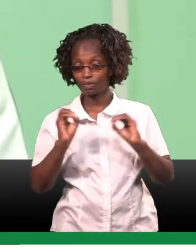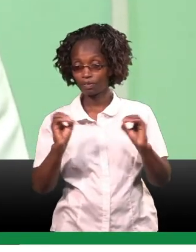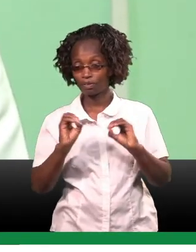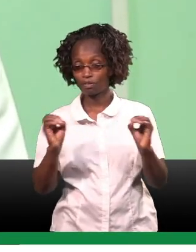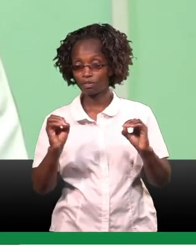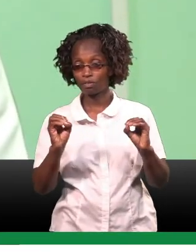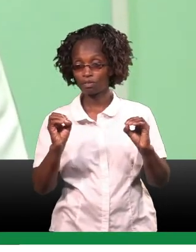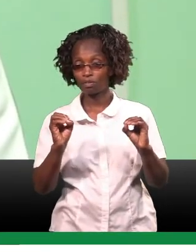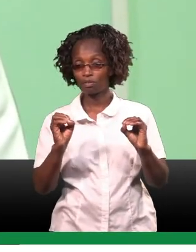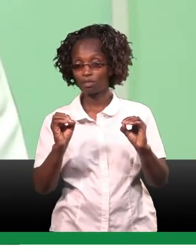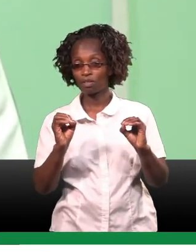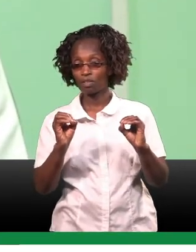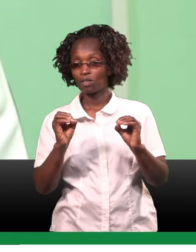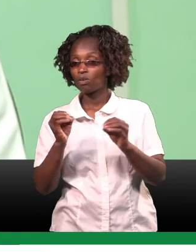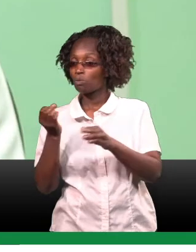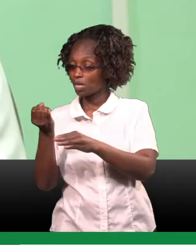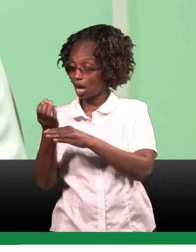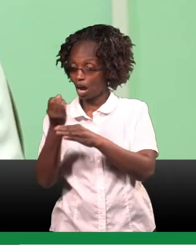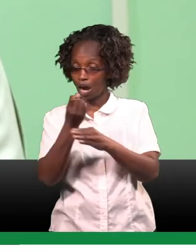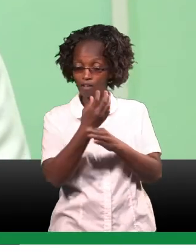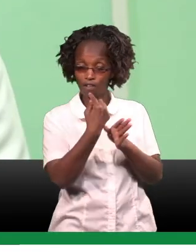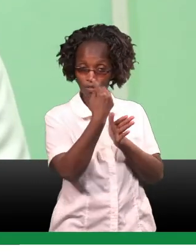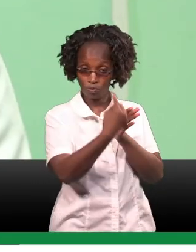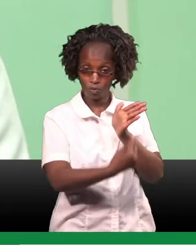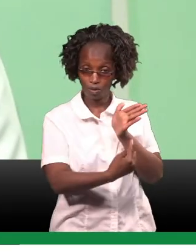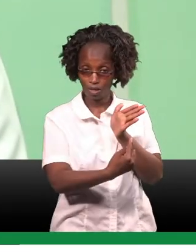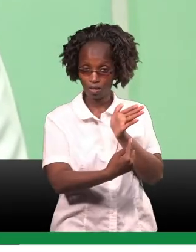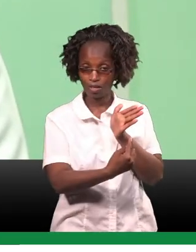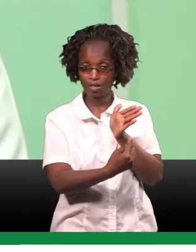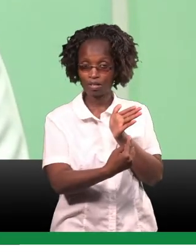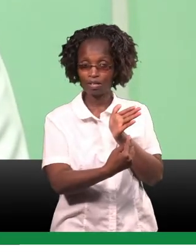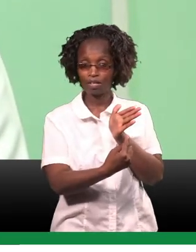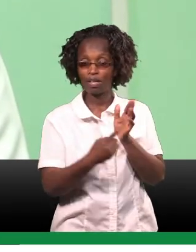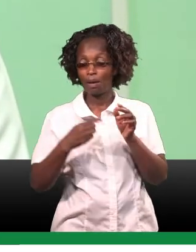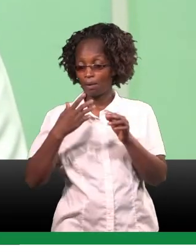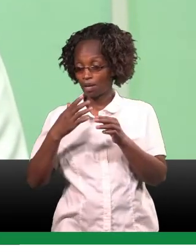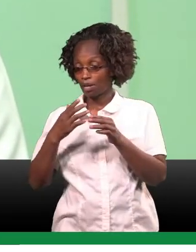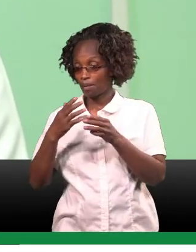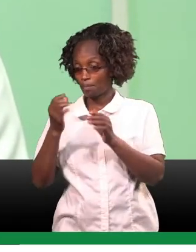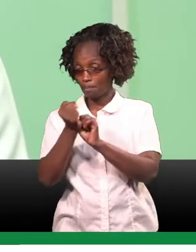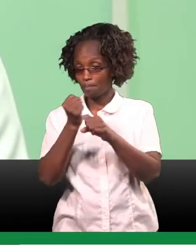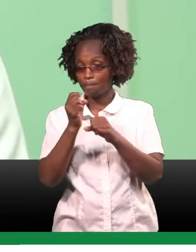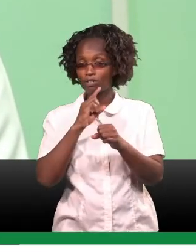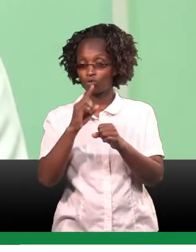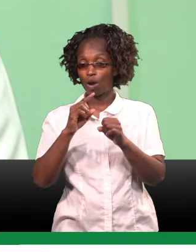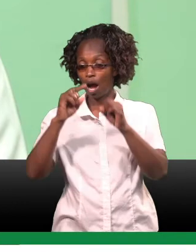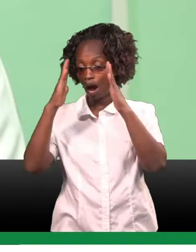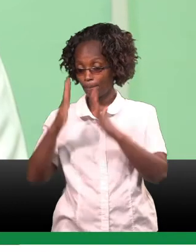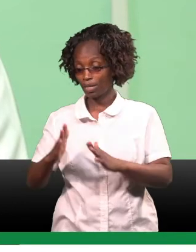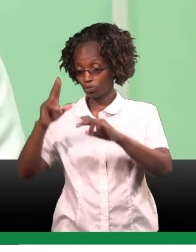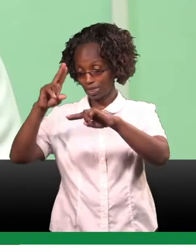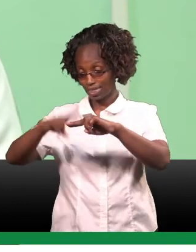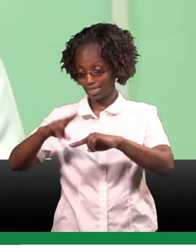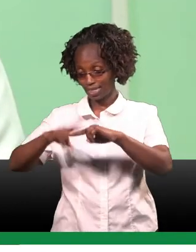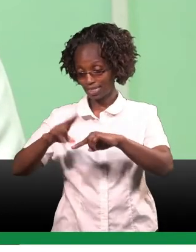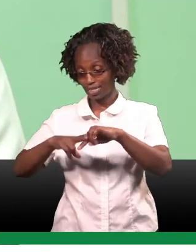prescribed drugs, we advocate for them to just be calm, sit up, take a sip of warm water,